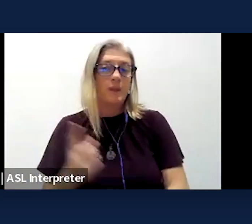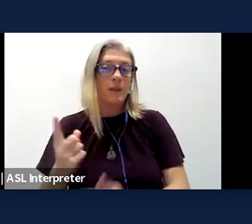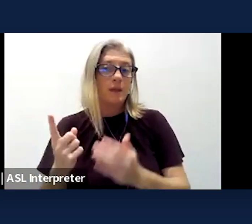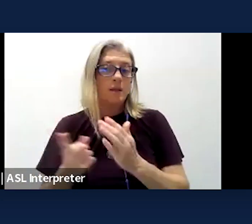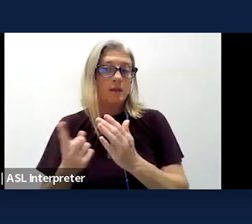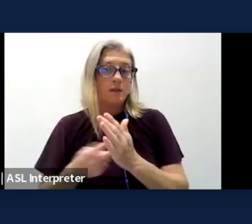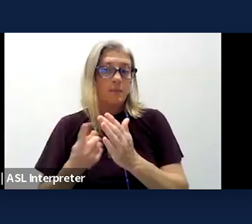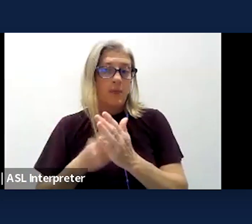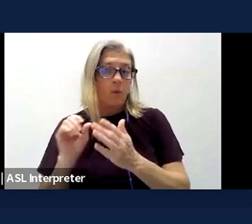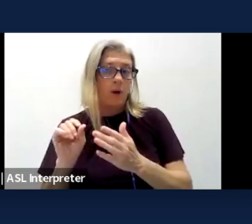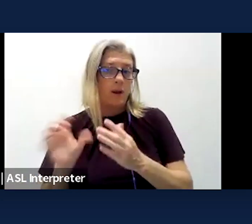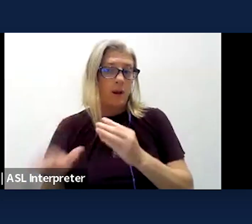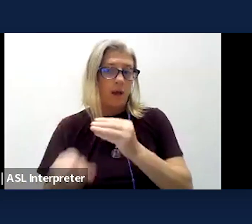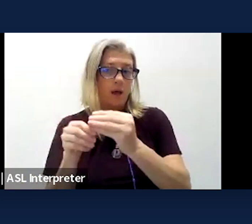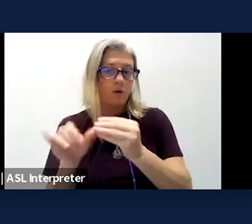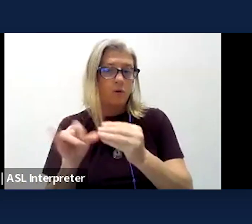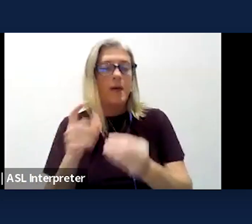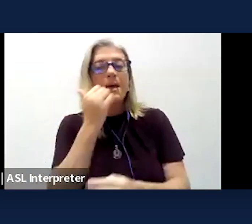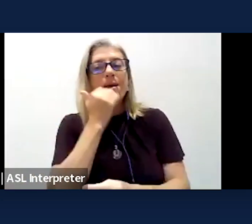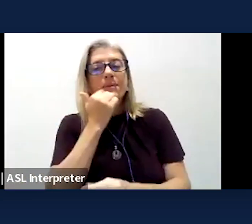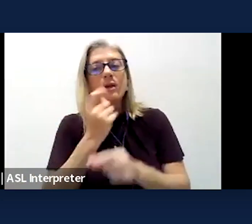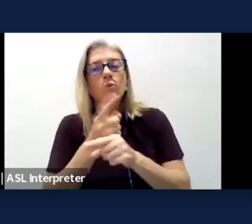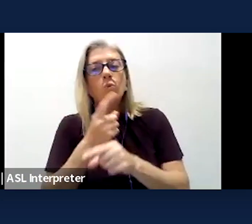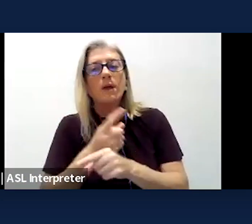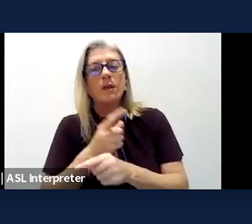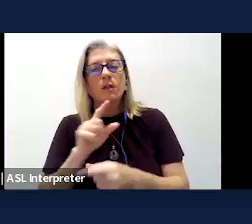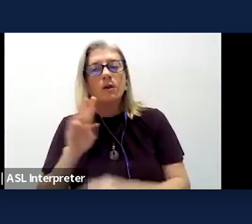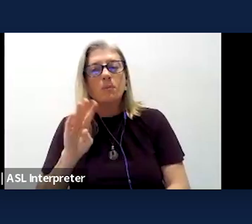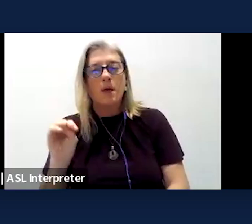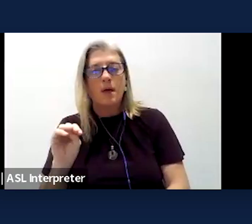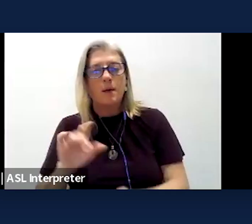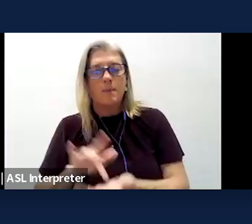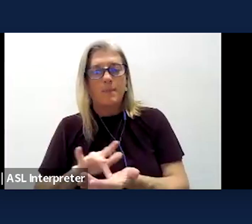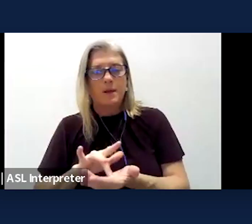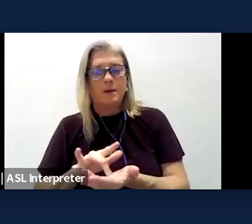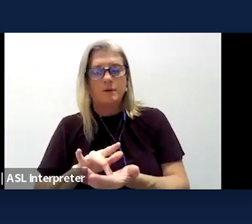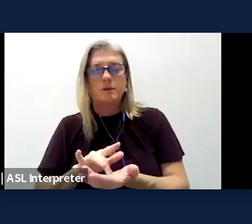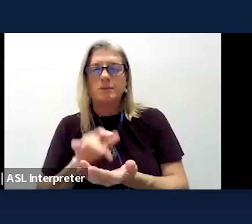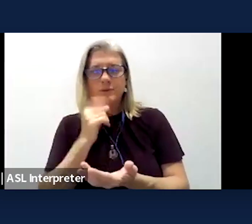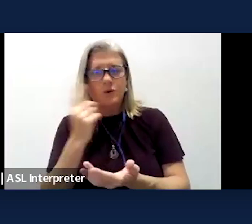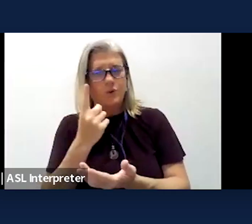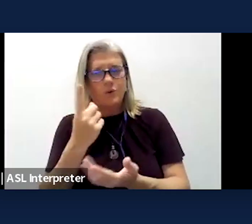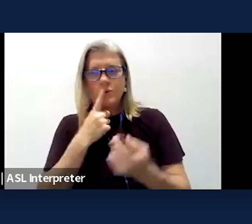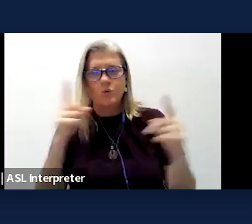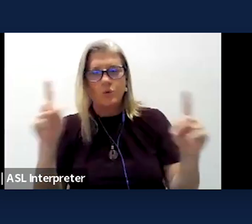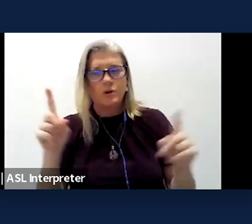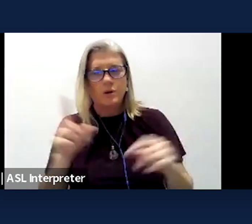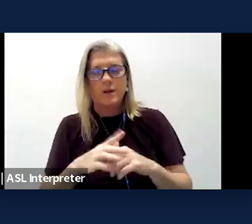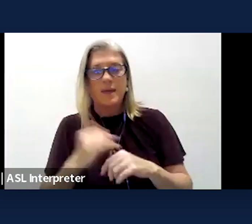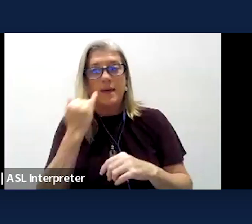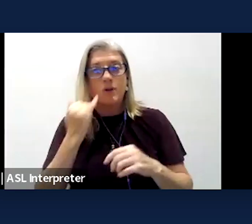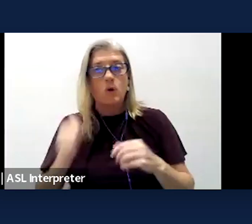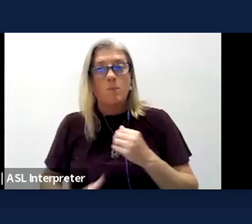say too. I think everyday regular bowel medications don't necessarily work well if you're backed